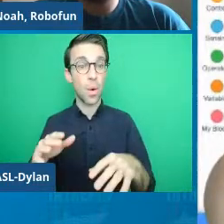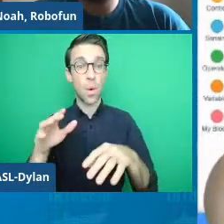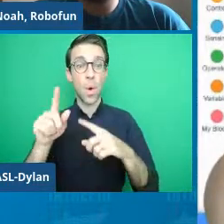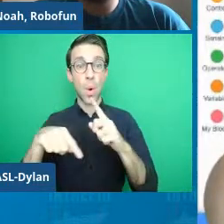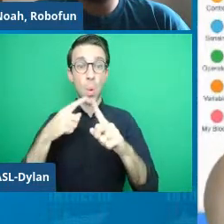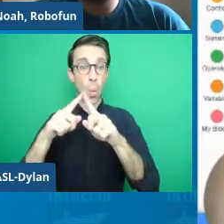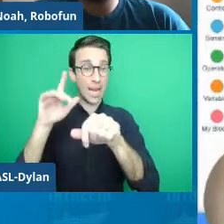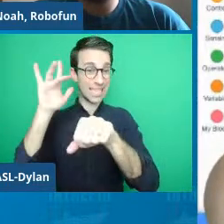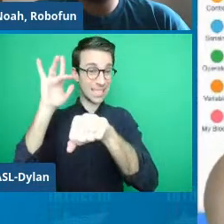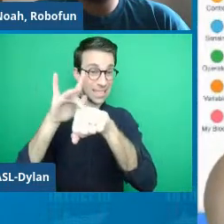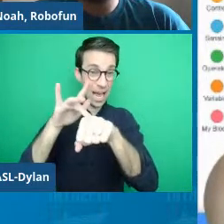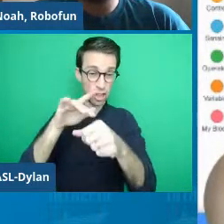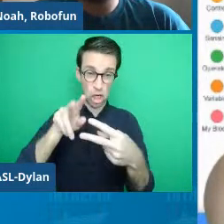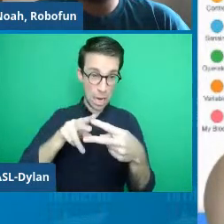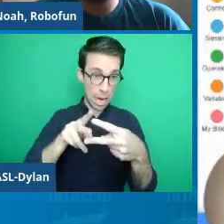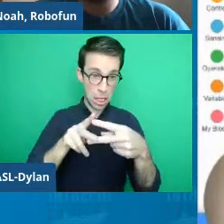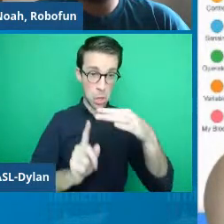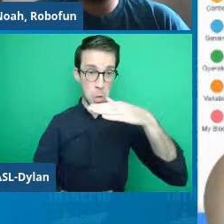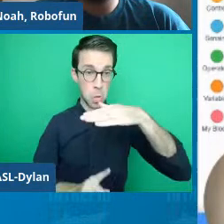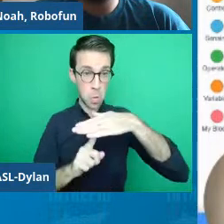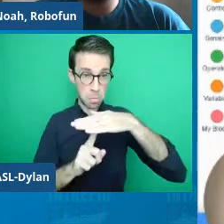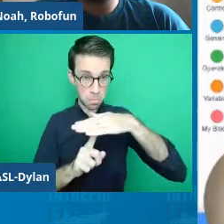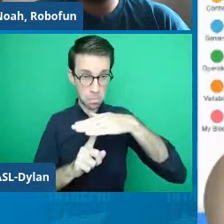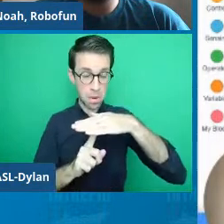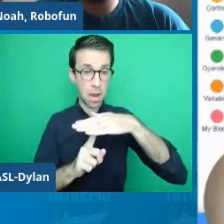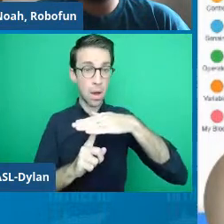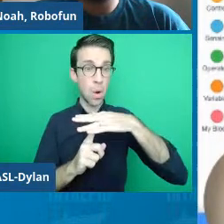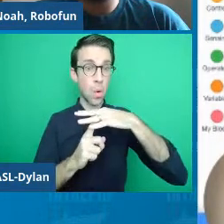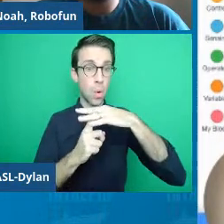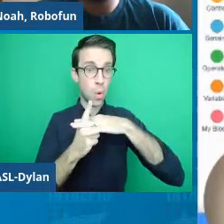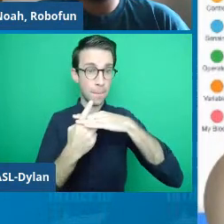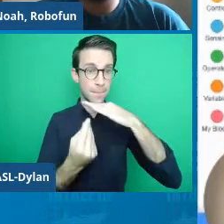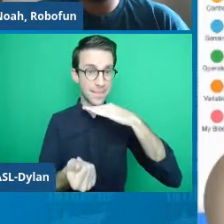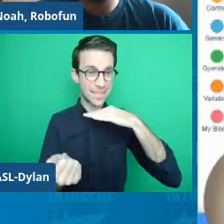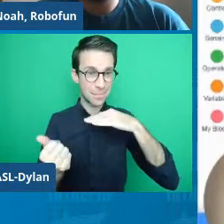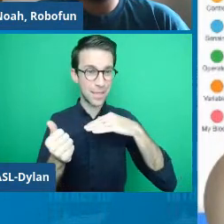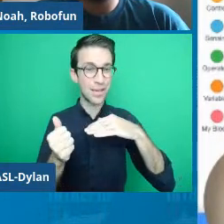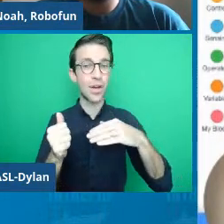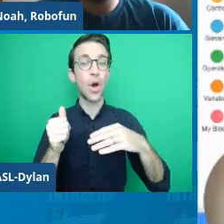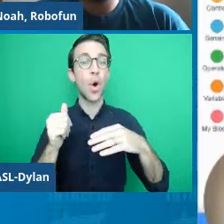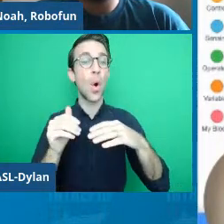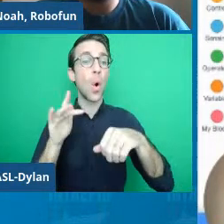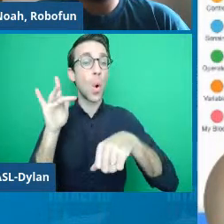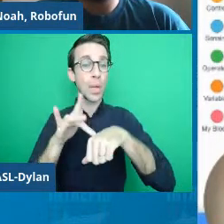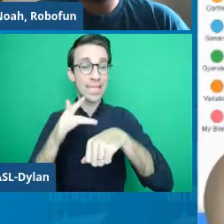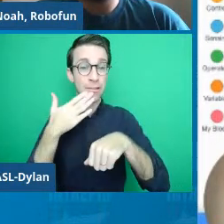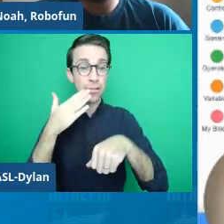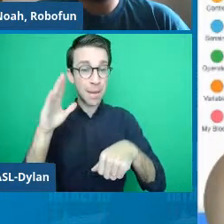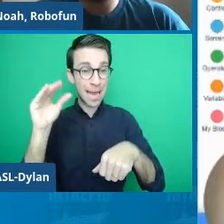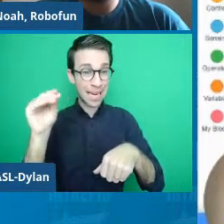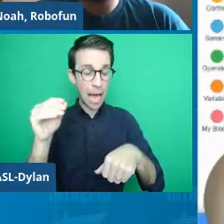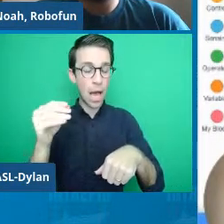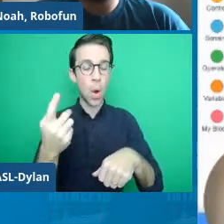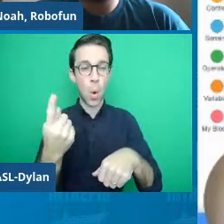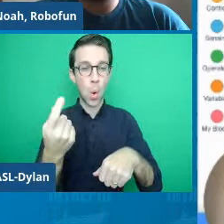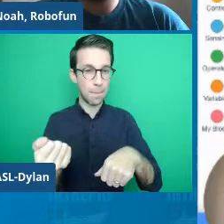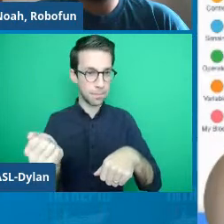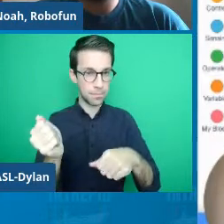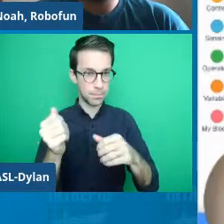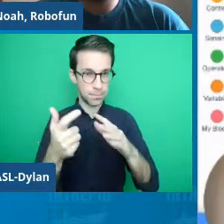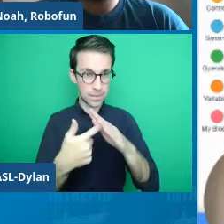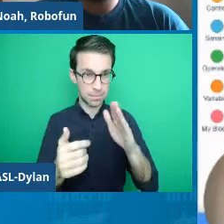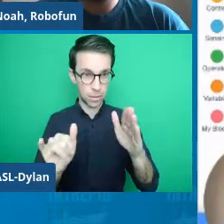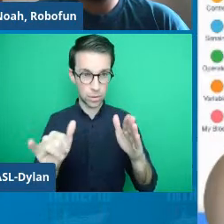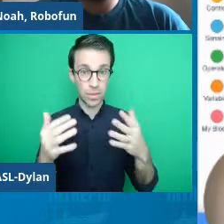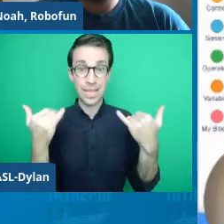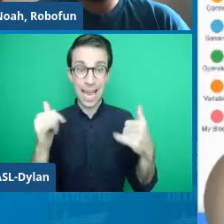look like it's disappearing. So I'm going to tell it to hide. There we go. Now it looks like I'm shooting my laser.